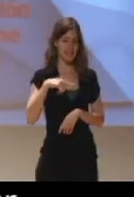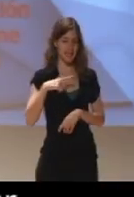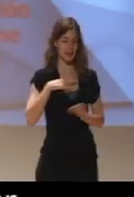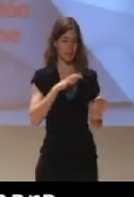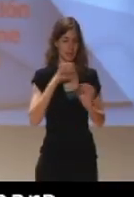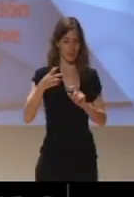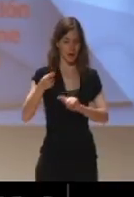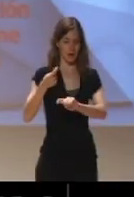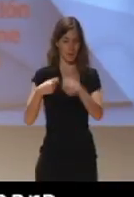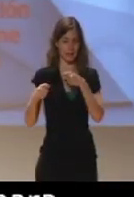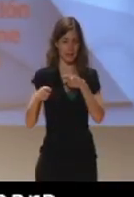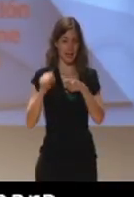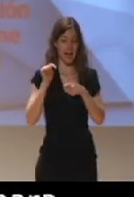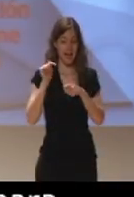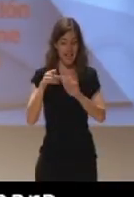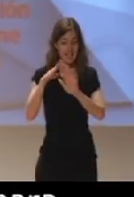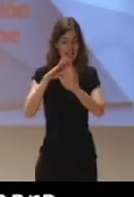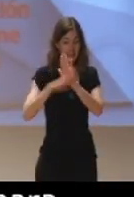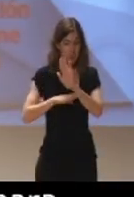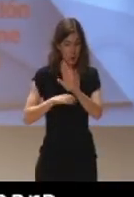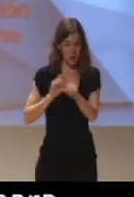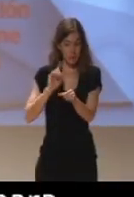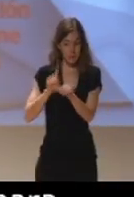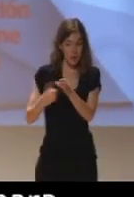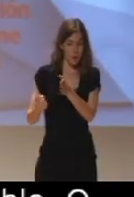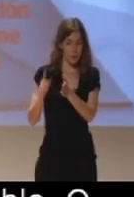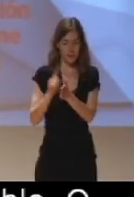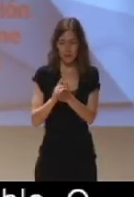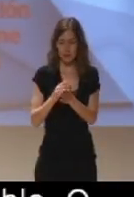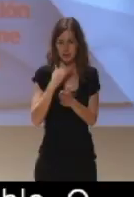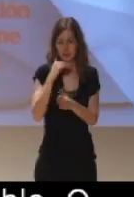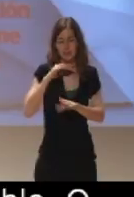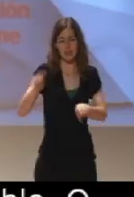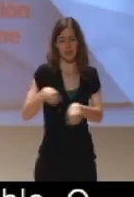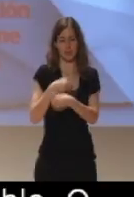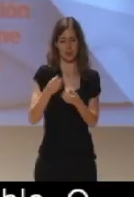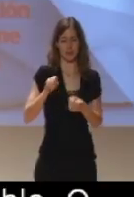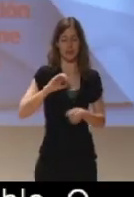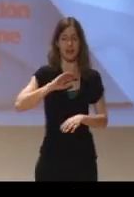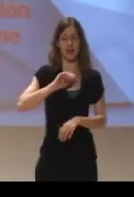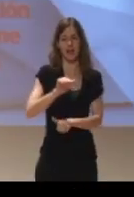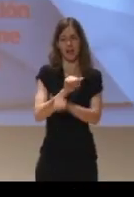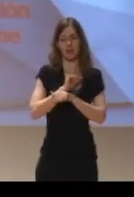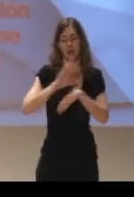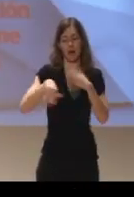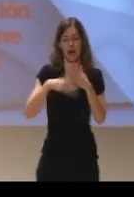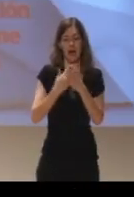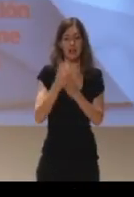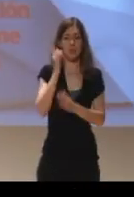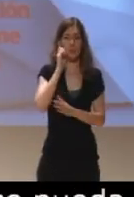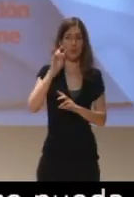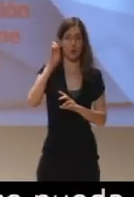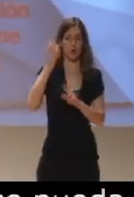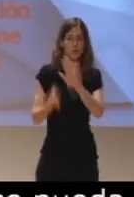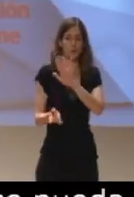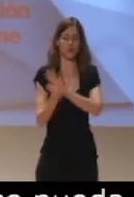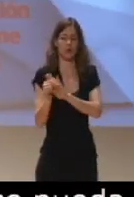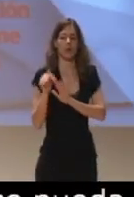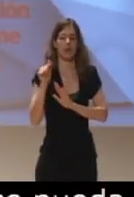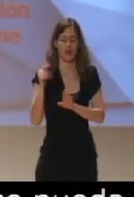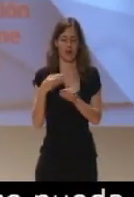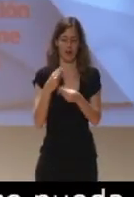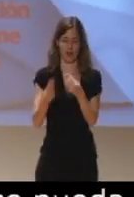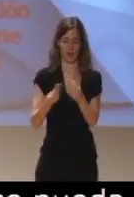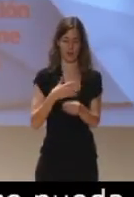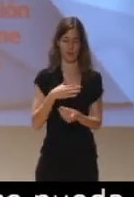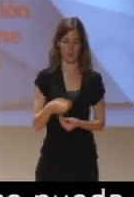cost. Of course, after the product is already in the market, that would have been too expensive. You have to wait for the next generation of phones in order to include it.